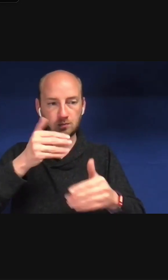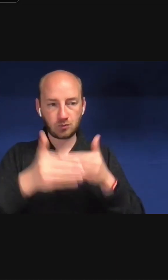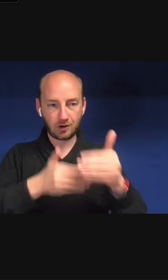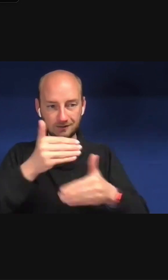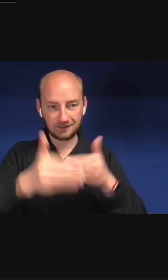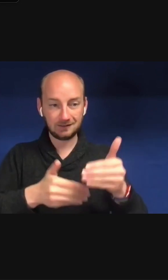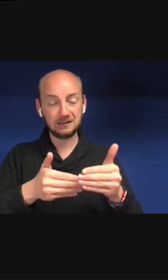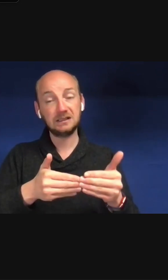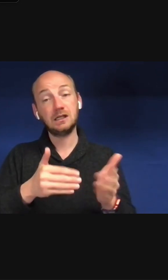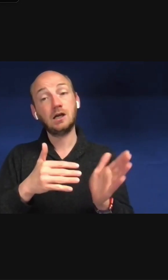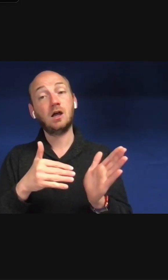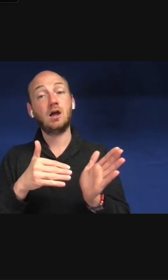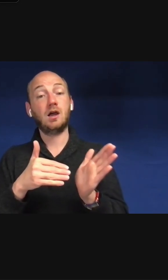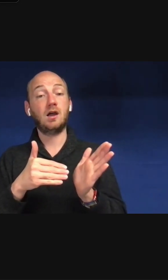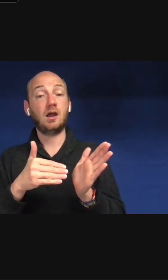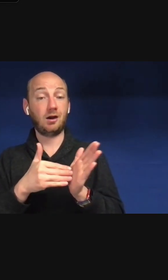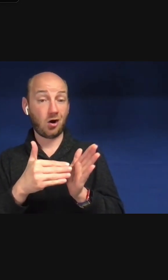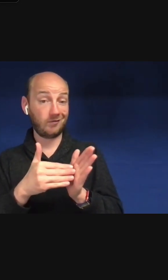in